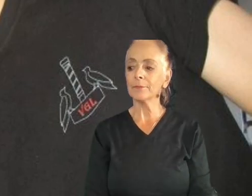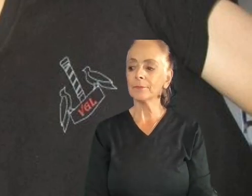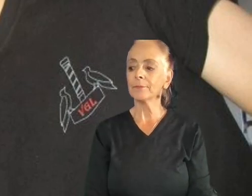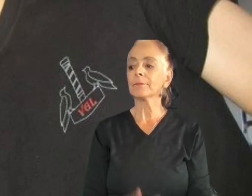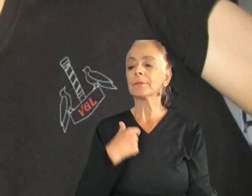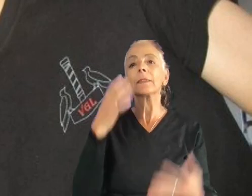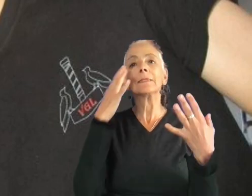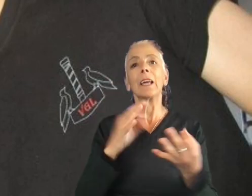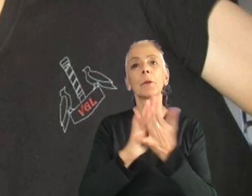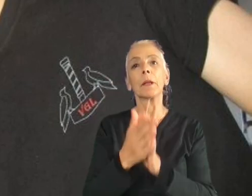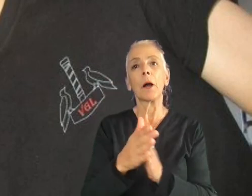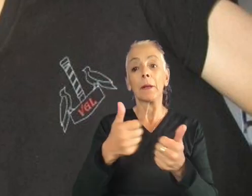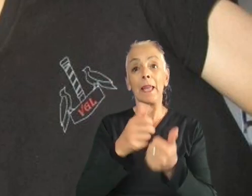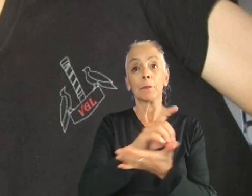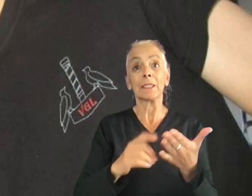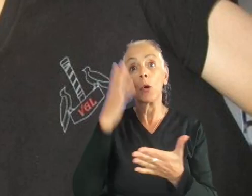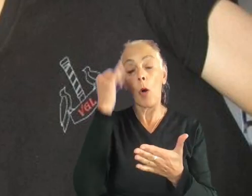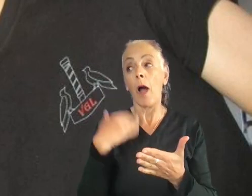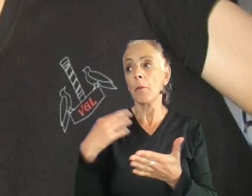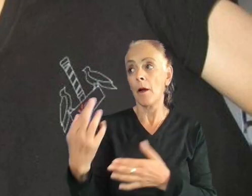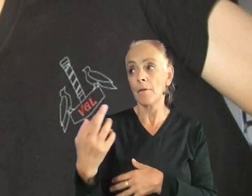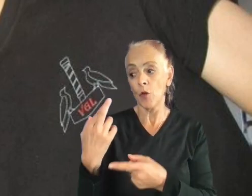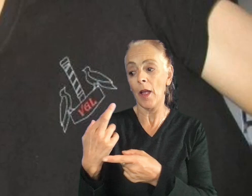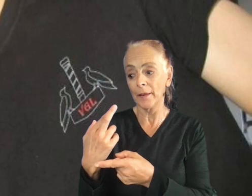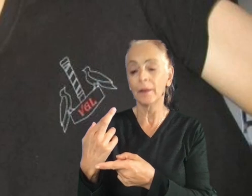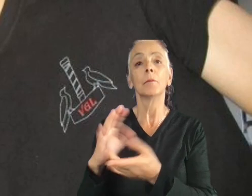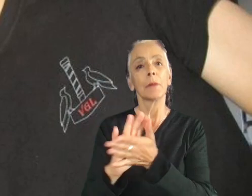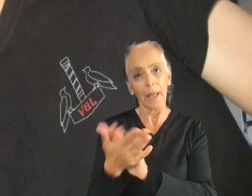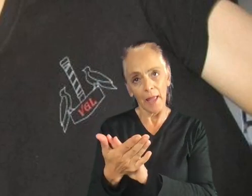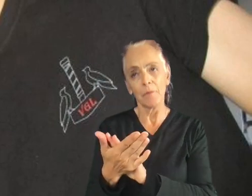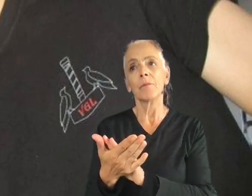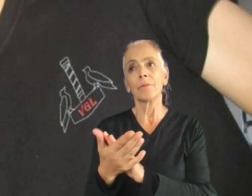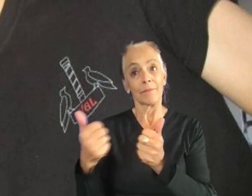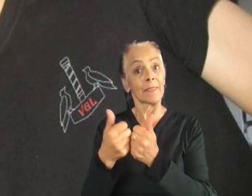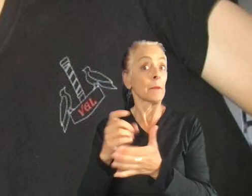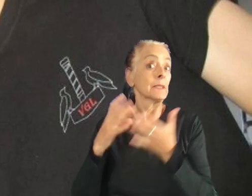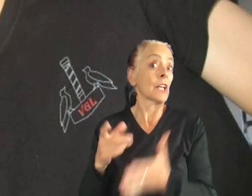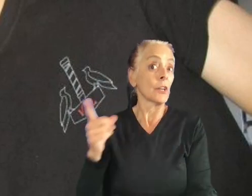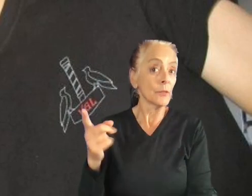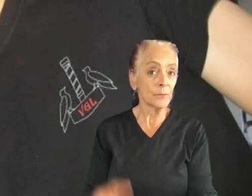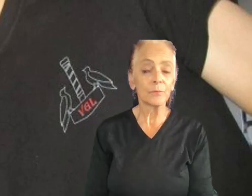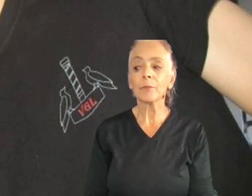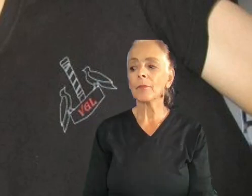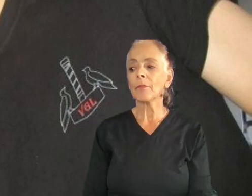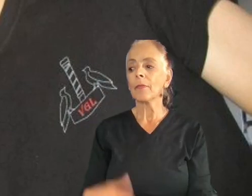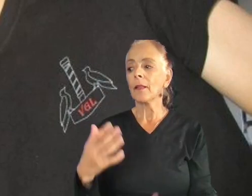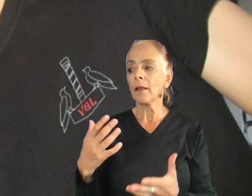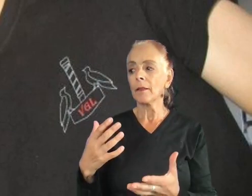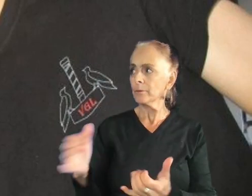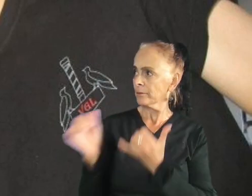I decided to become a game designer because my friend, Ahmed Saad, became a game designer. Ahmed was Arab like